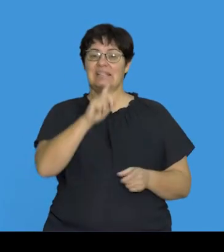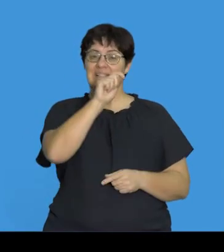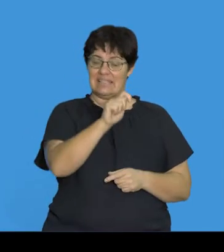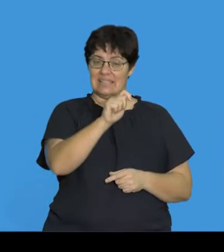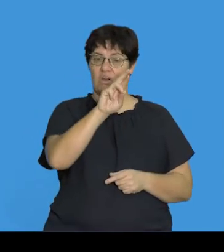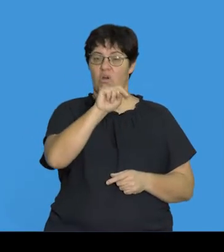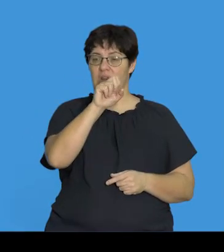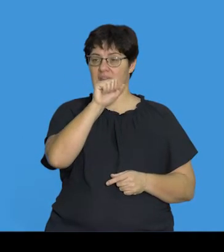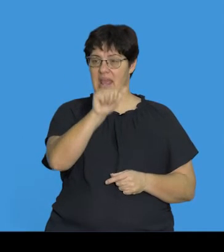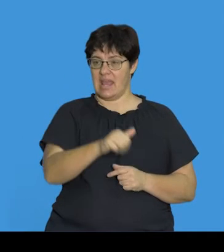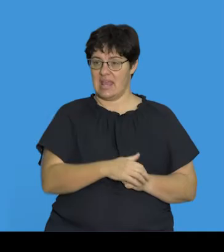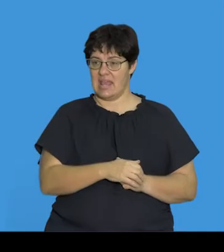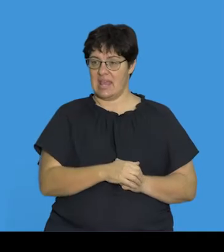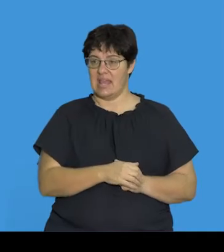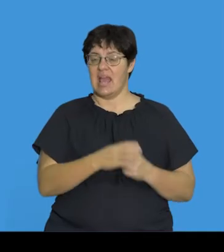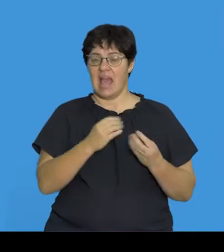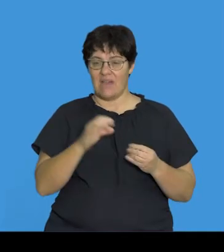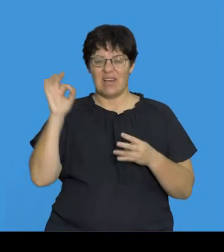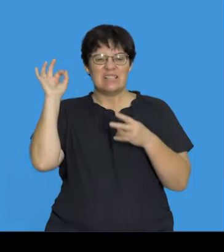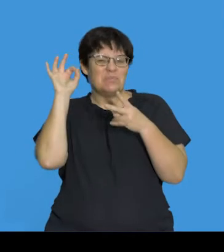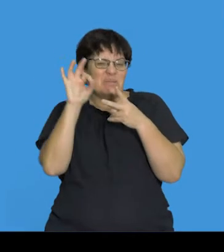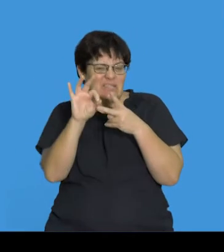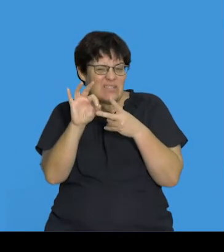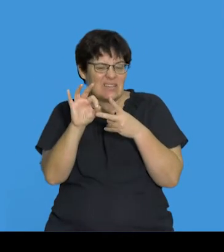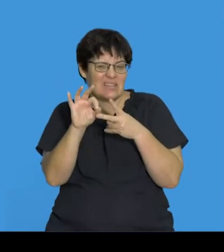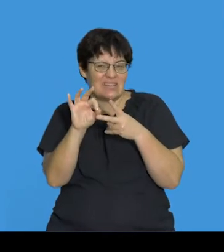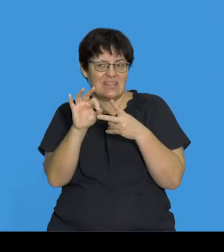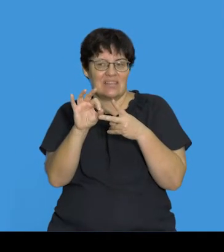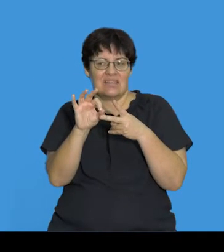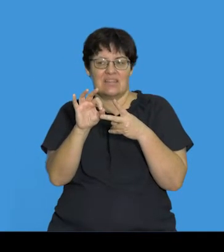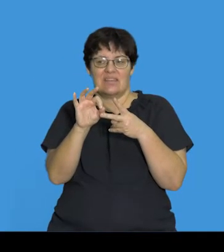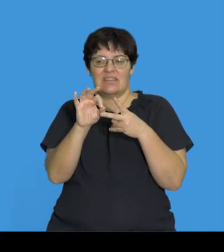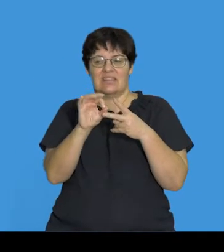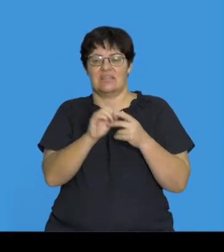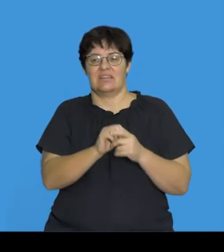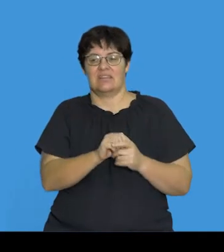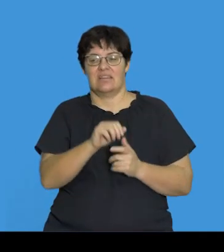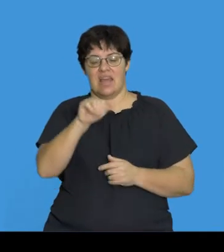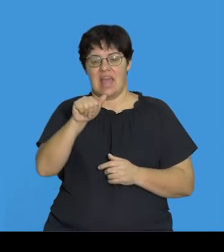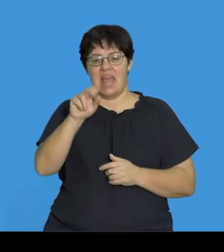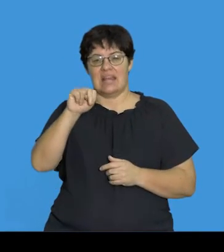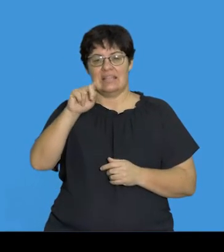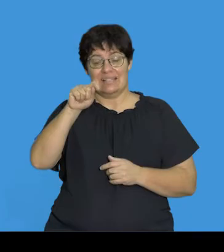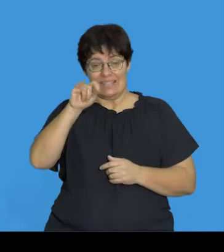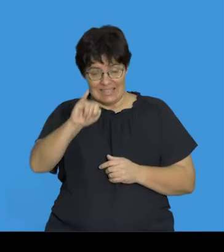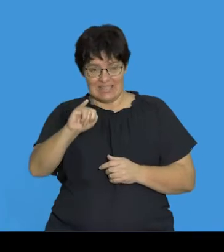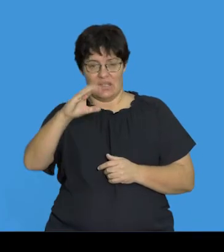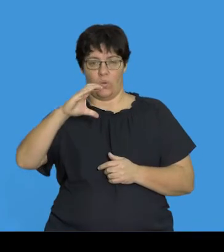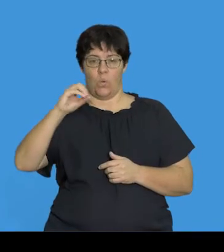a tRNA, which I've illustrated here, has a specific anticodon.